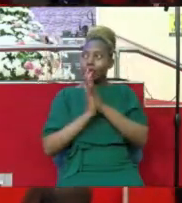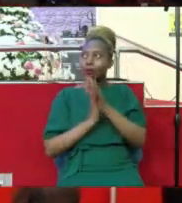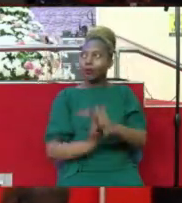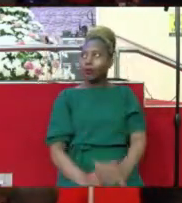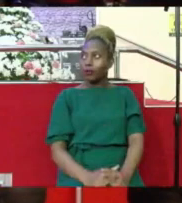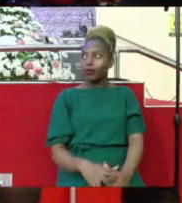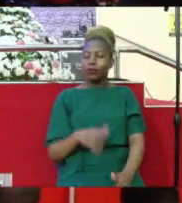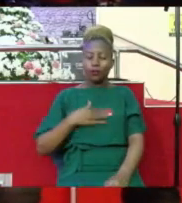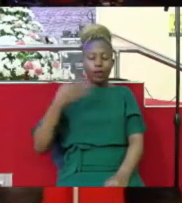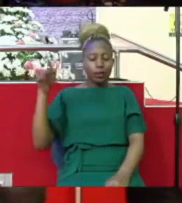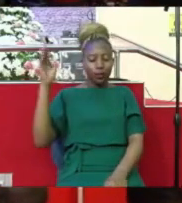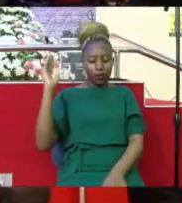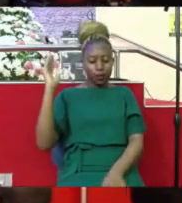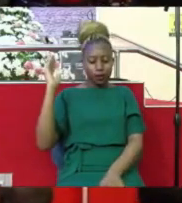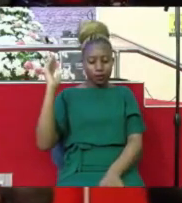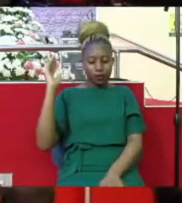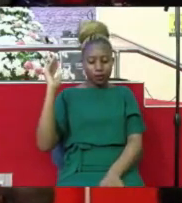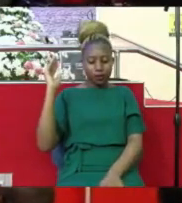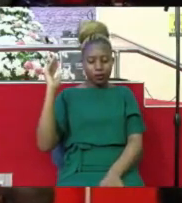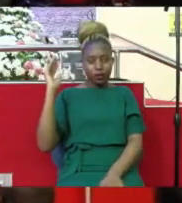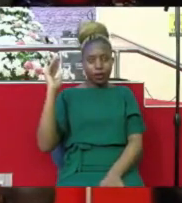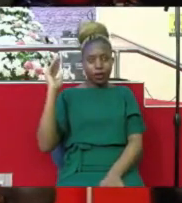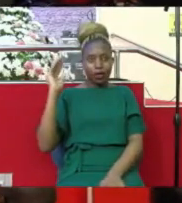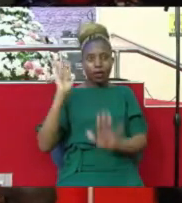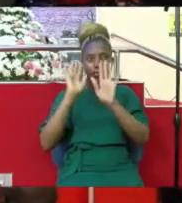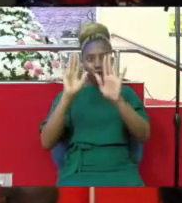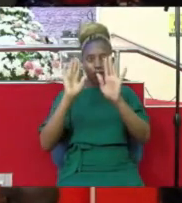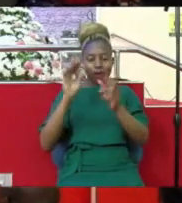My God, he's a wonderful Savior.